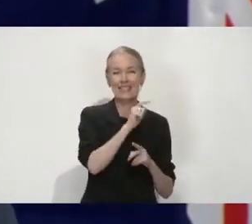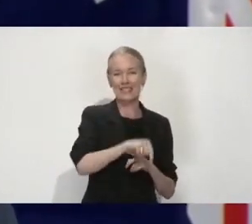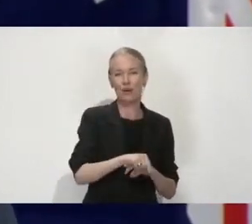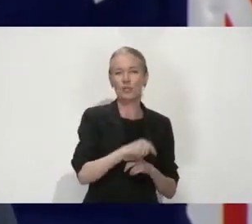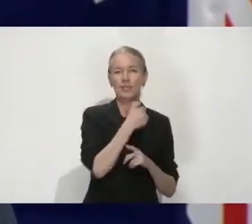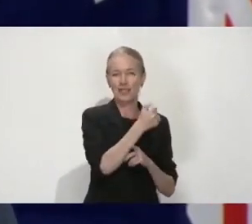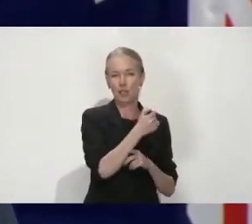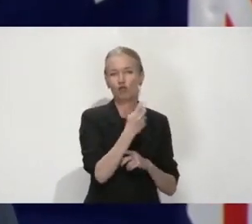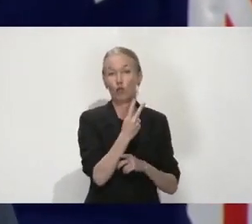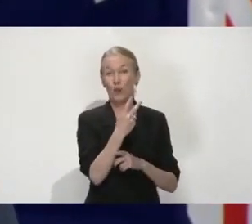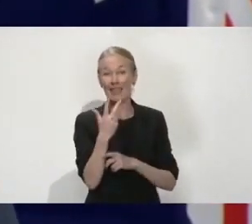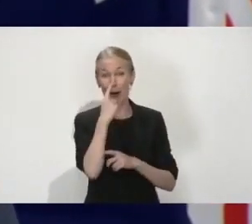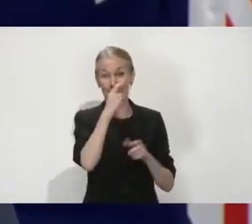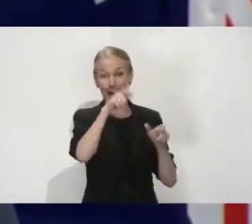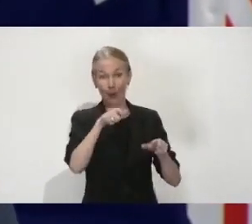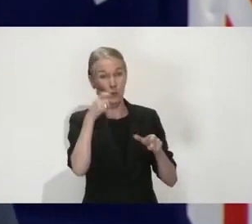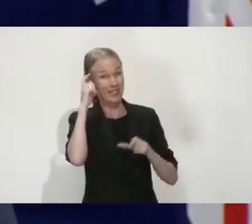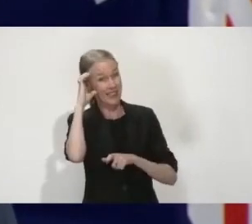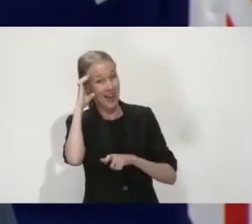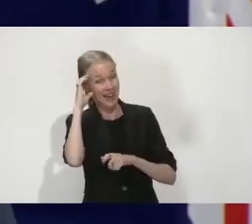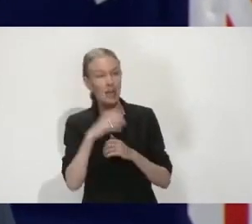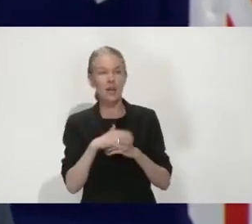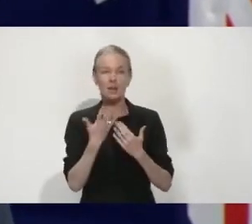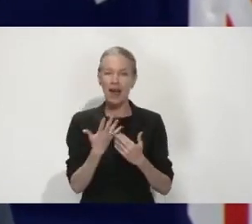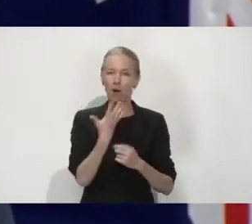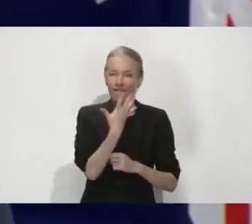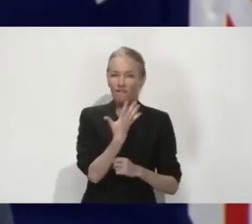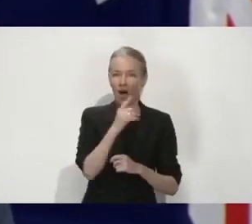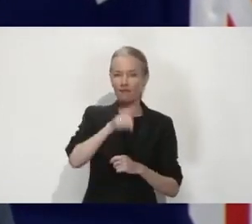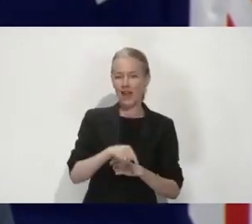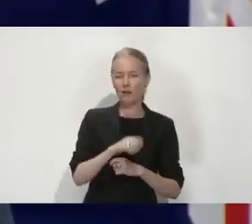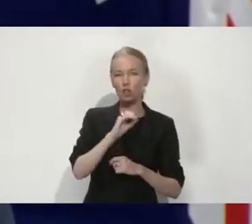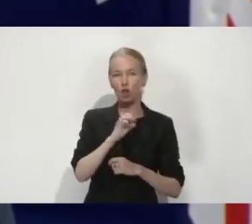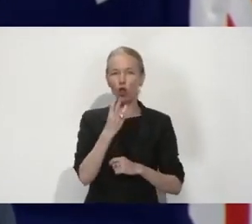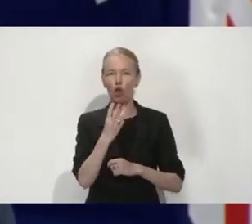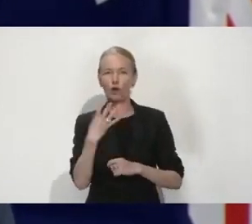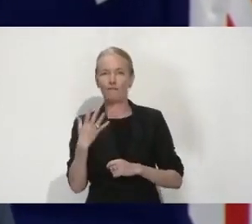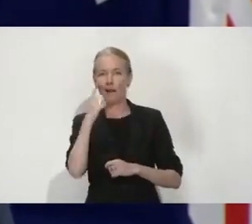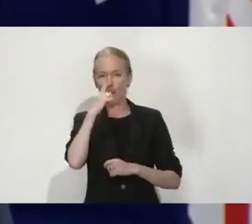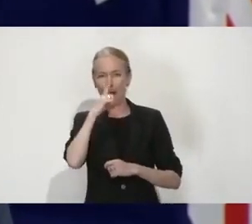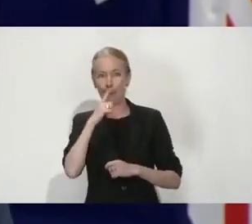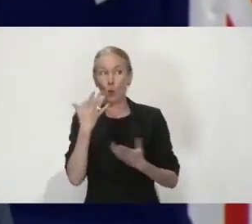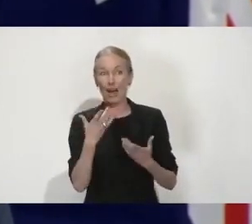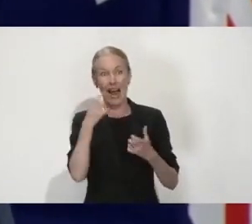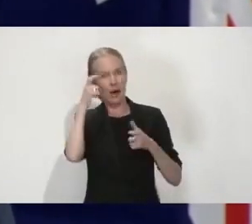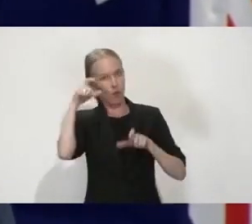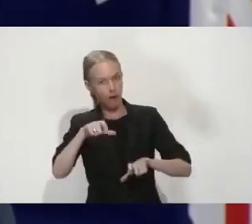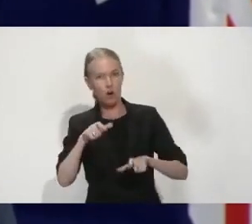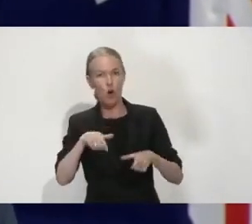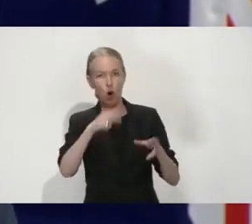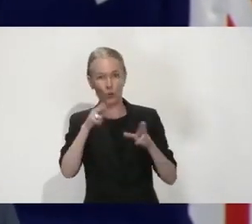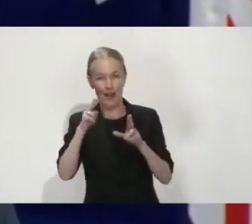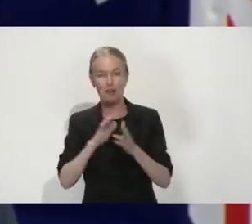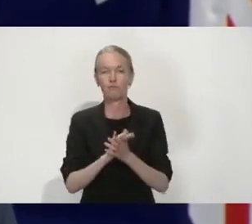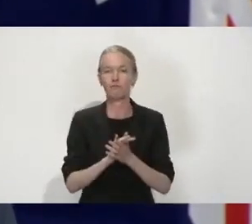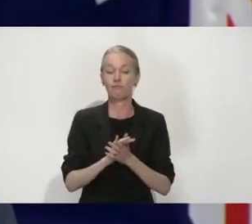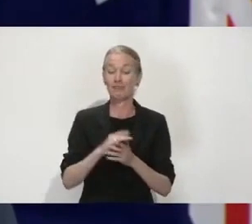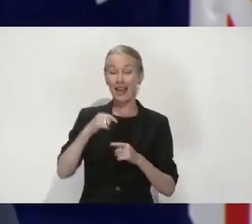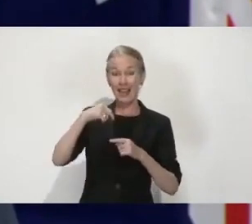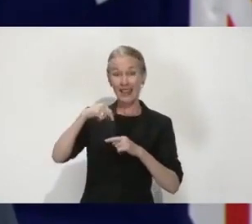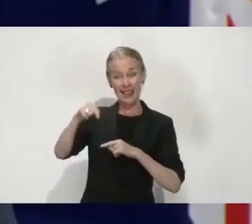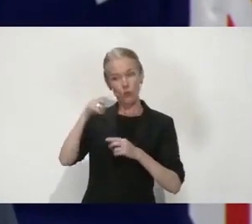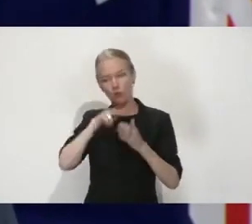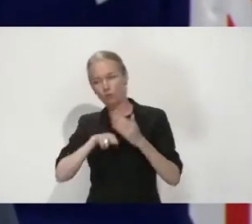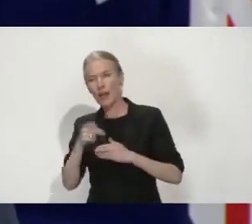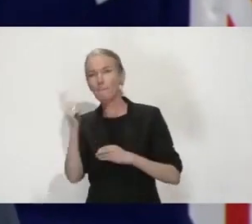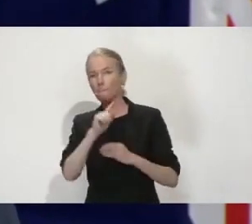6,628, and there are currently 5,035 people in managed isolation or quarantine. By the end of this week, we expect to have